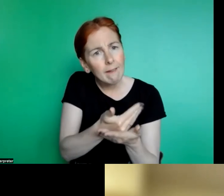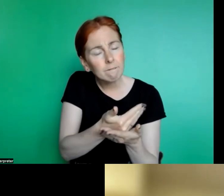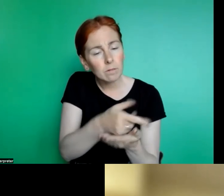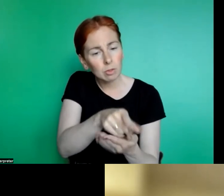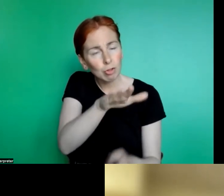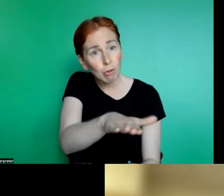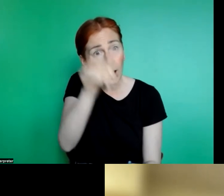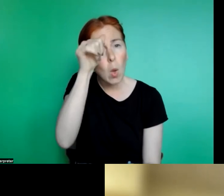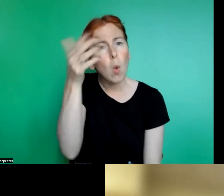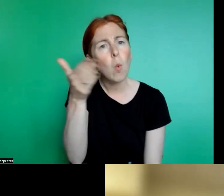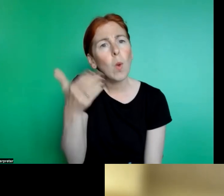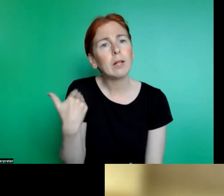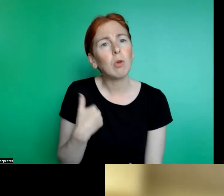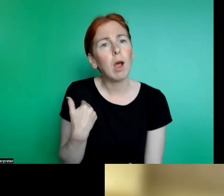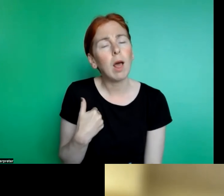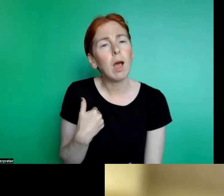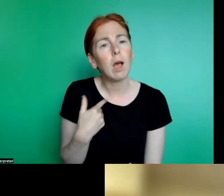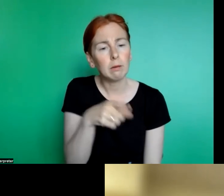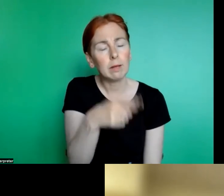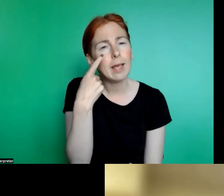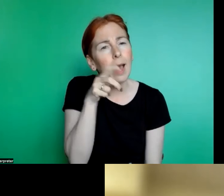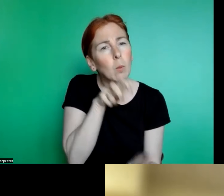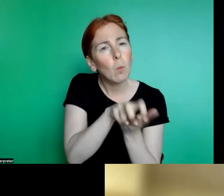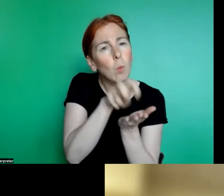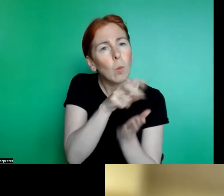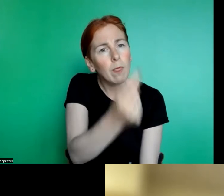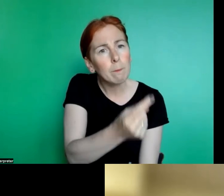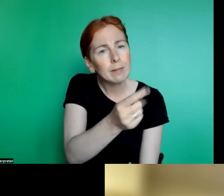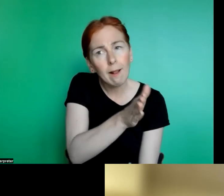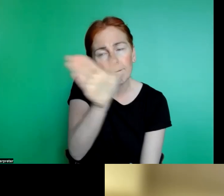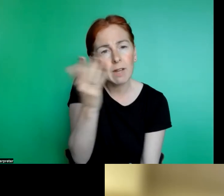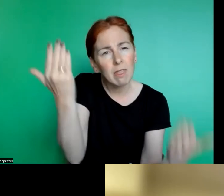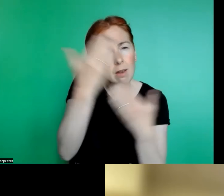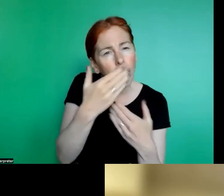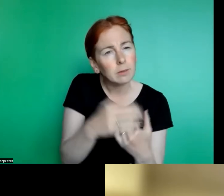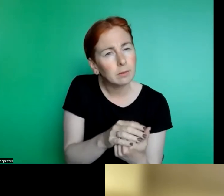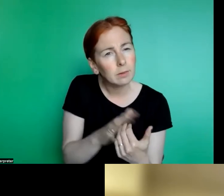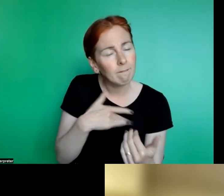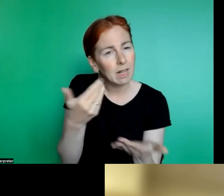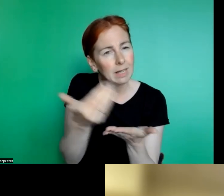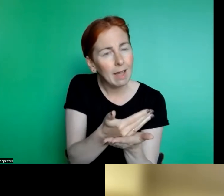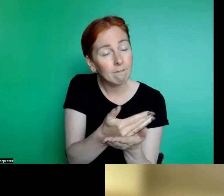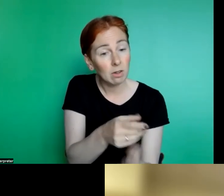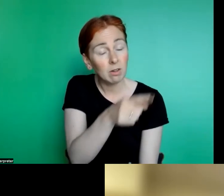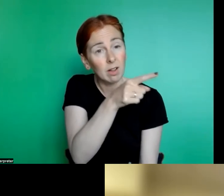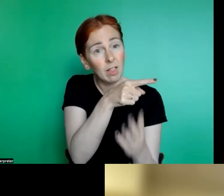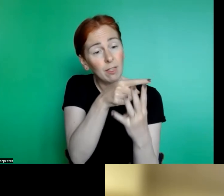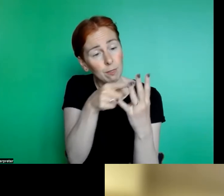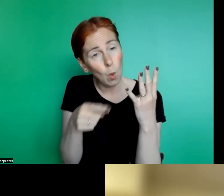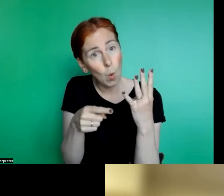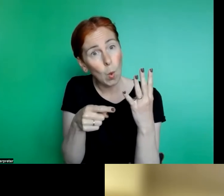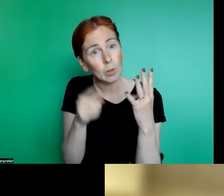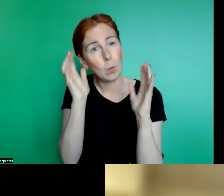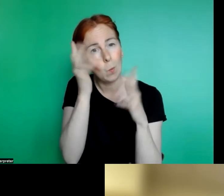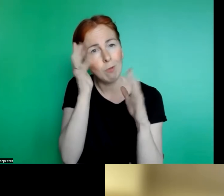that, you know, creep in and cause children anxiety, and are often as much of a reason for poor sleep